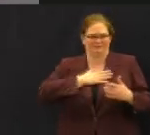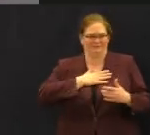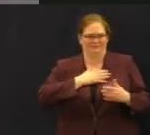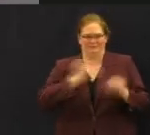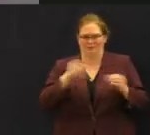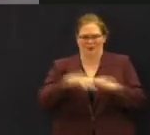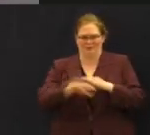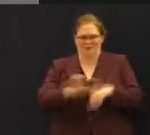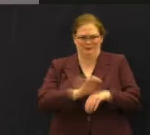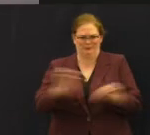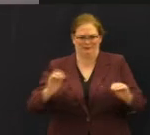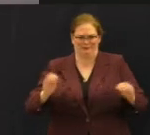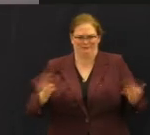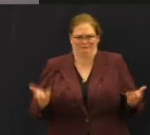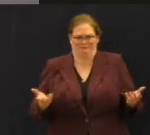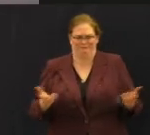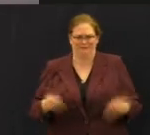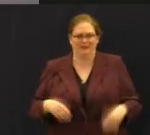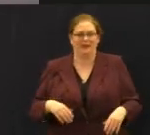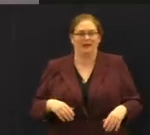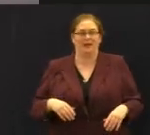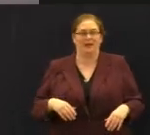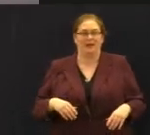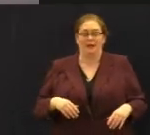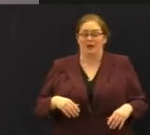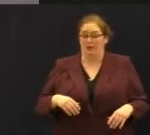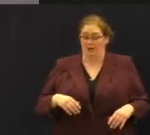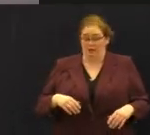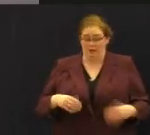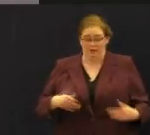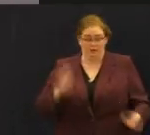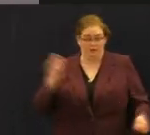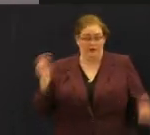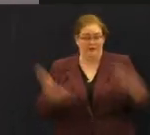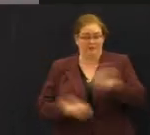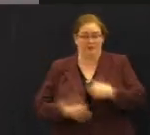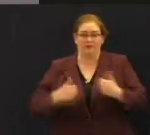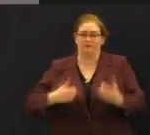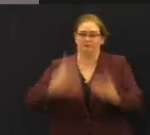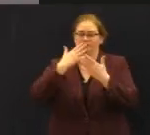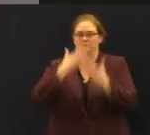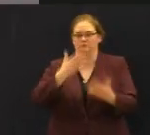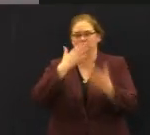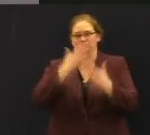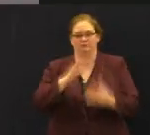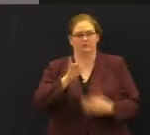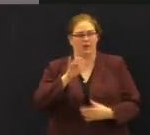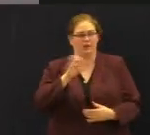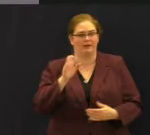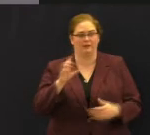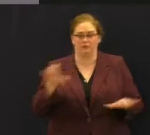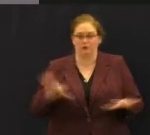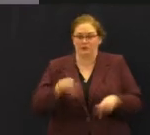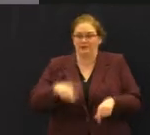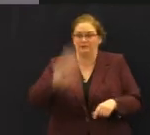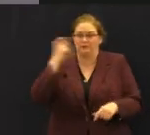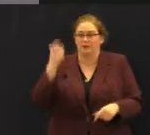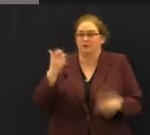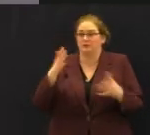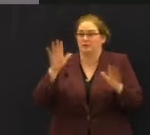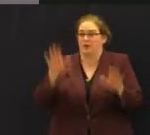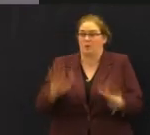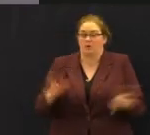to a computer or anything. And this has really changed my life. I mean, thank you to you and to Bonnie for doing this because it's so